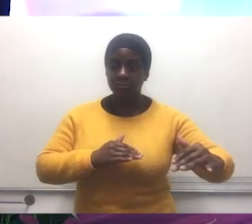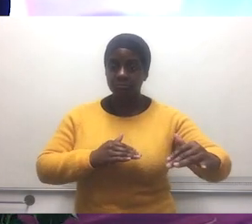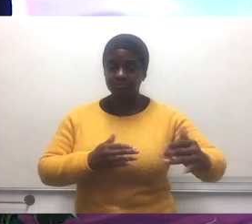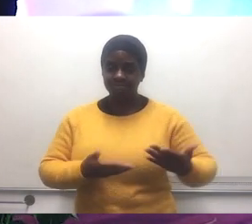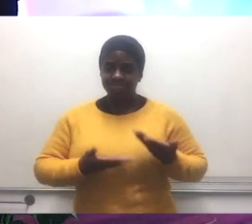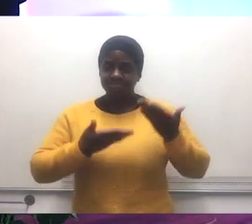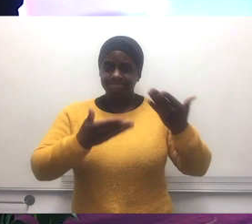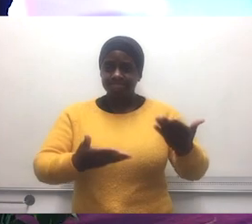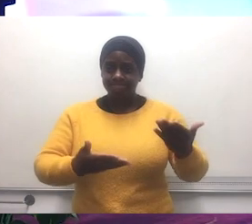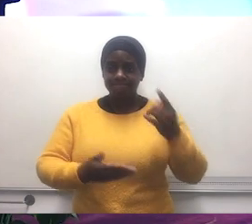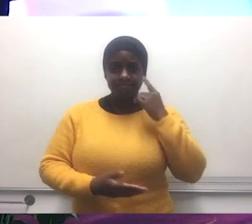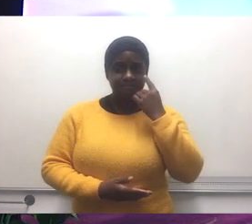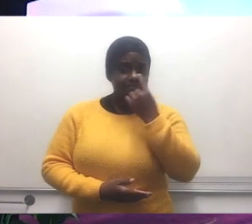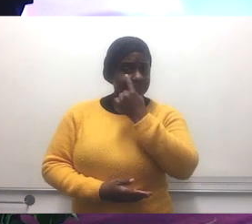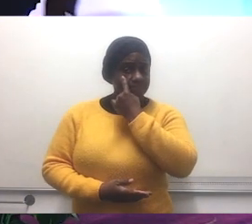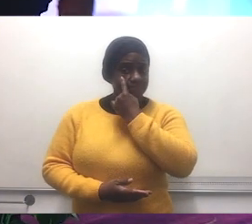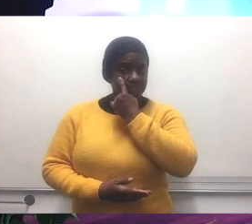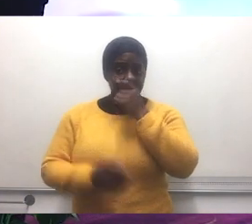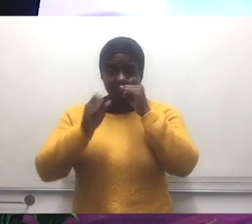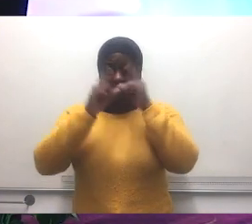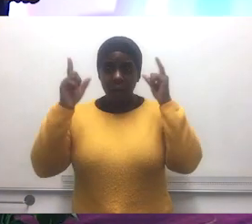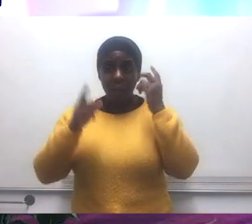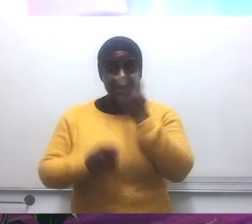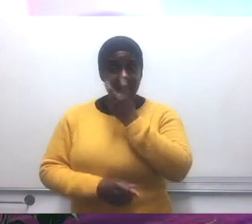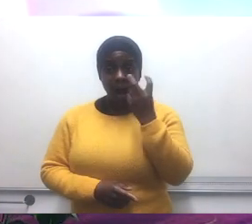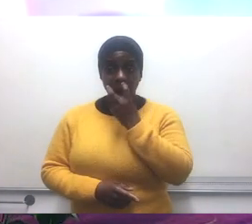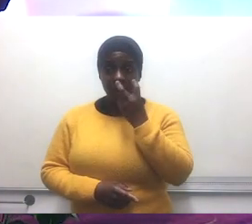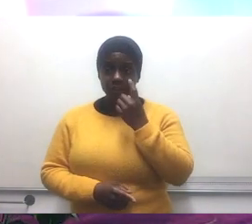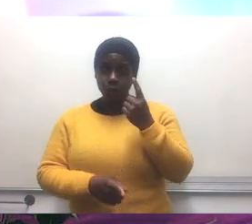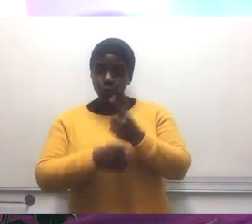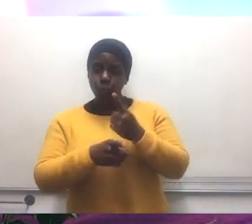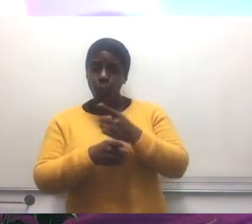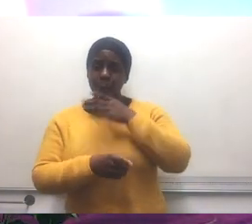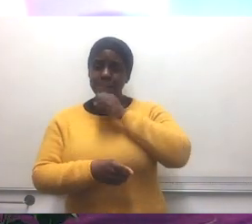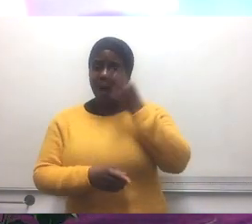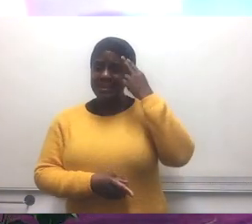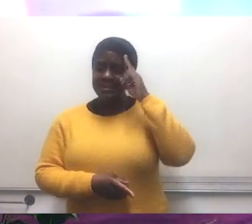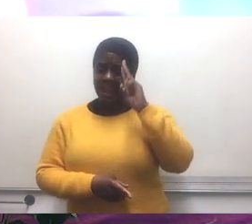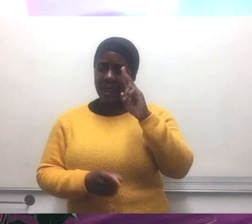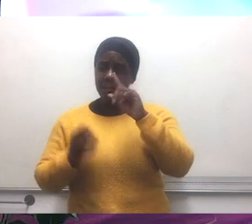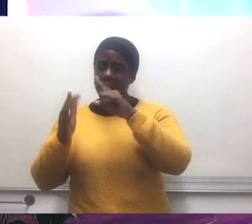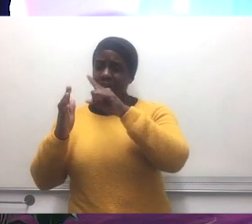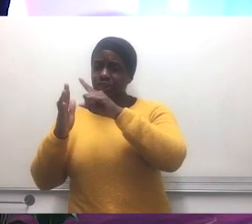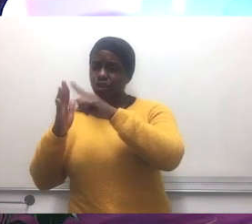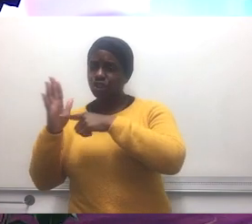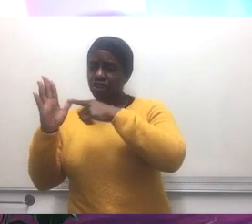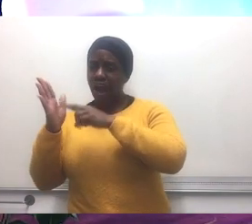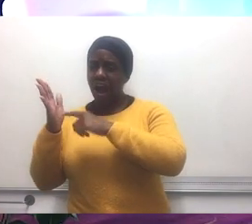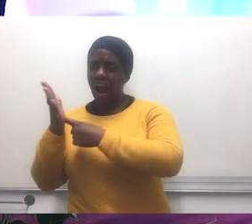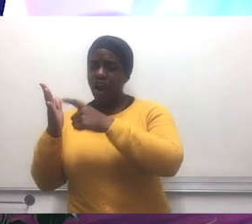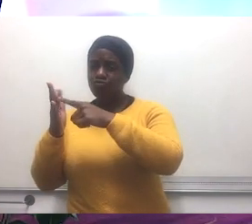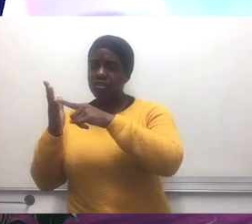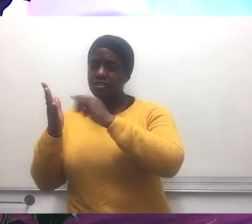to Jairus, and Jairus will tell you that he had a daughter who once died at the age of